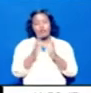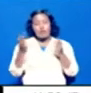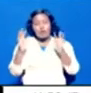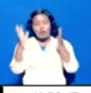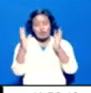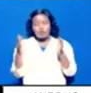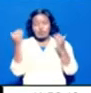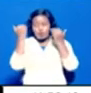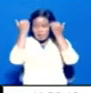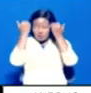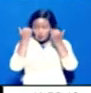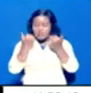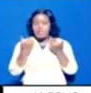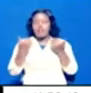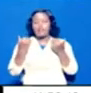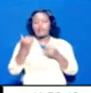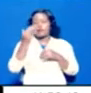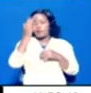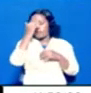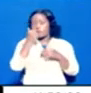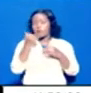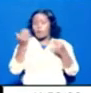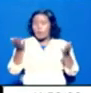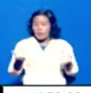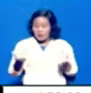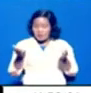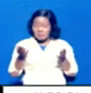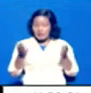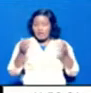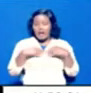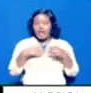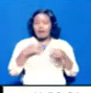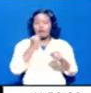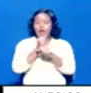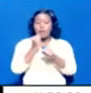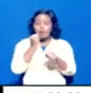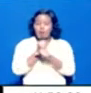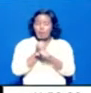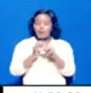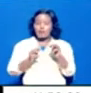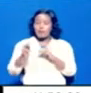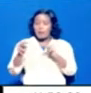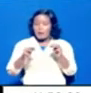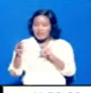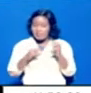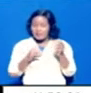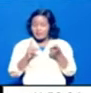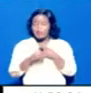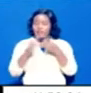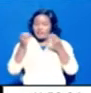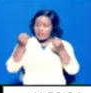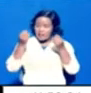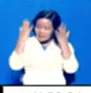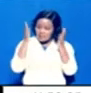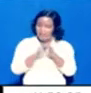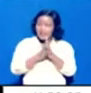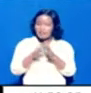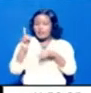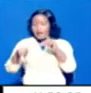whole, because of the performance management measurement understanding evaluation report